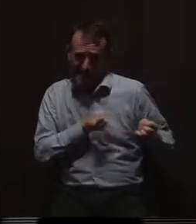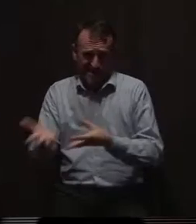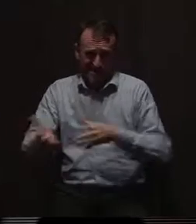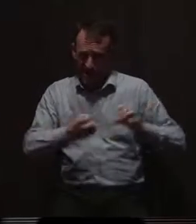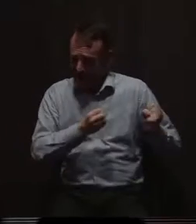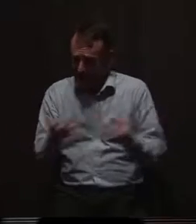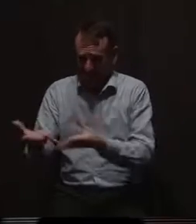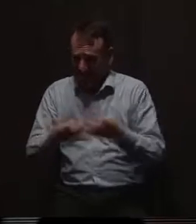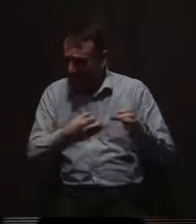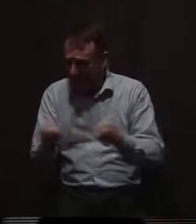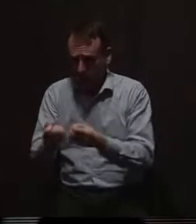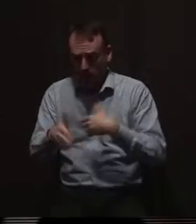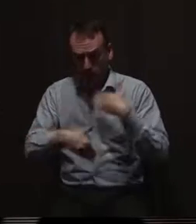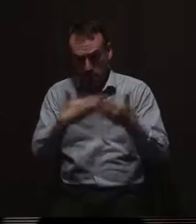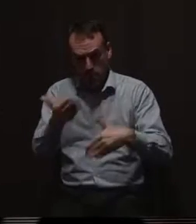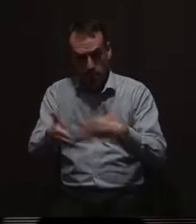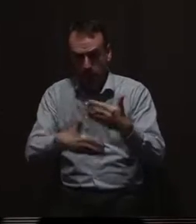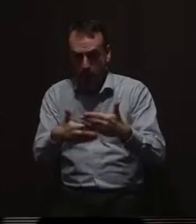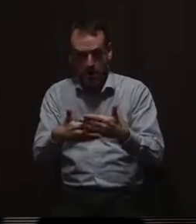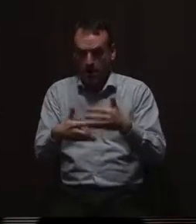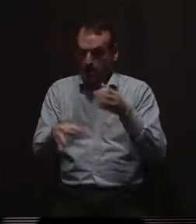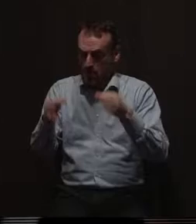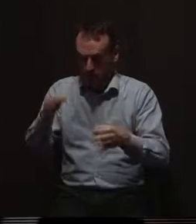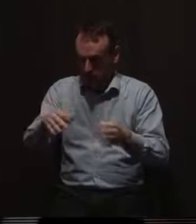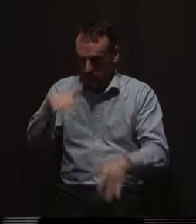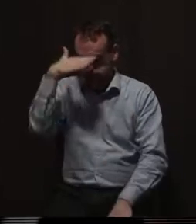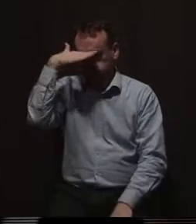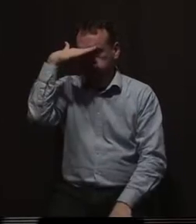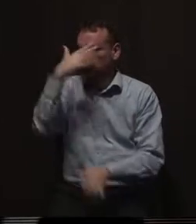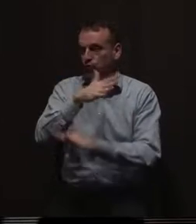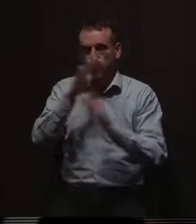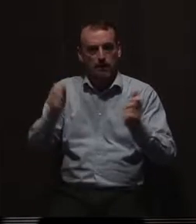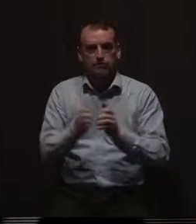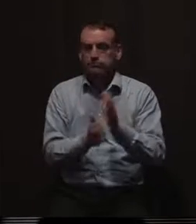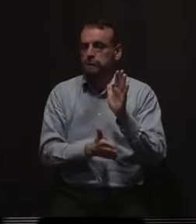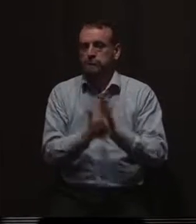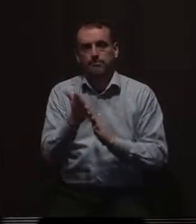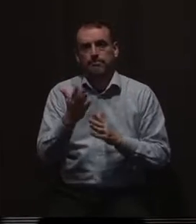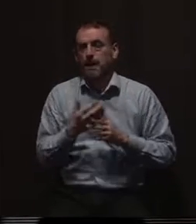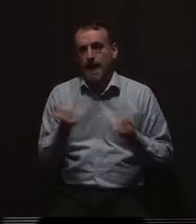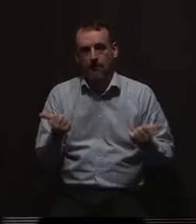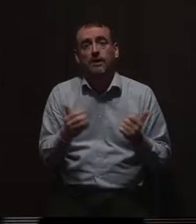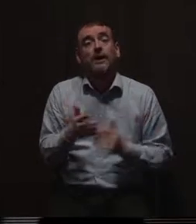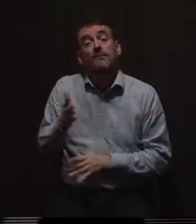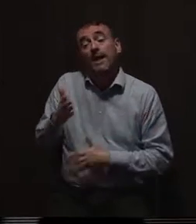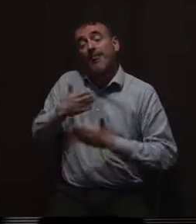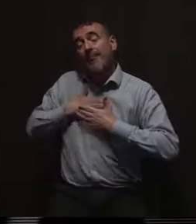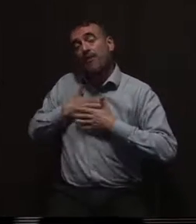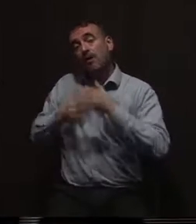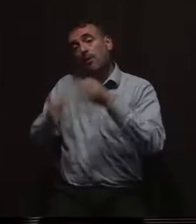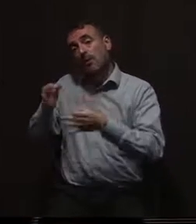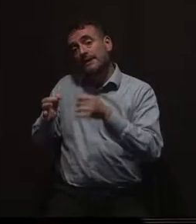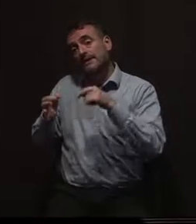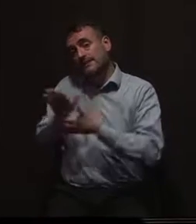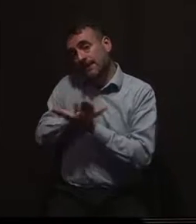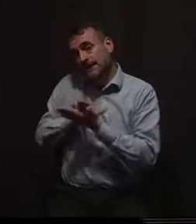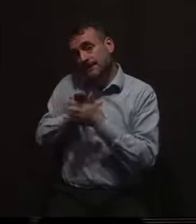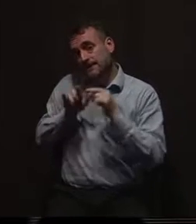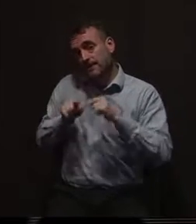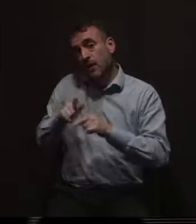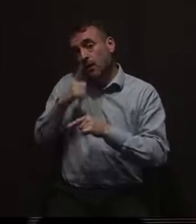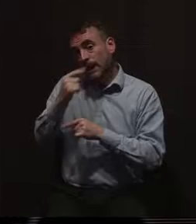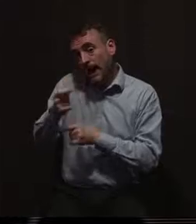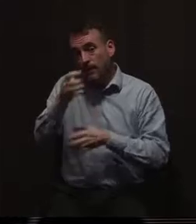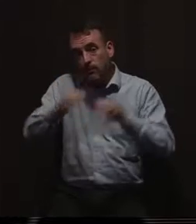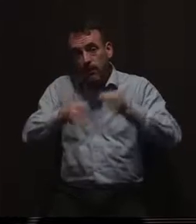couldn't do politics for a while, and they were really depressed and all this. And so the idea of love politics is also we should do politics in a life-affirming